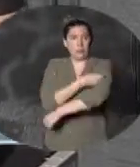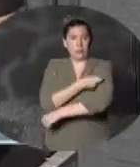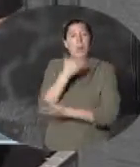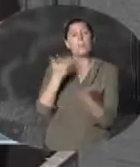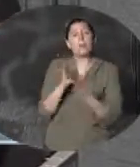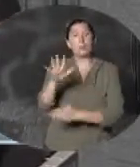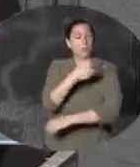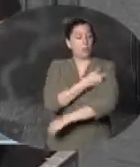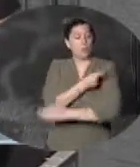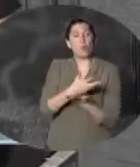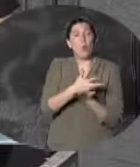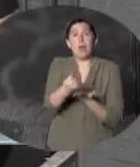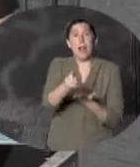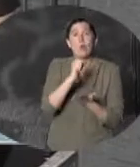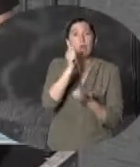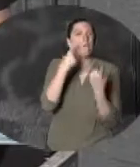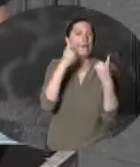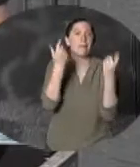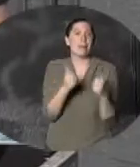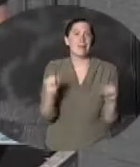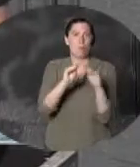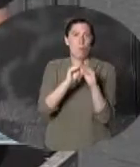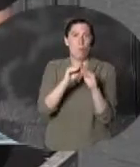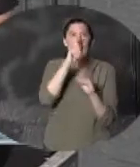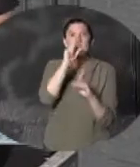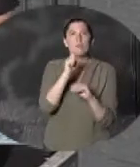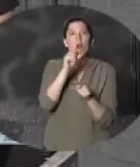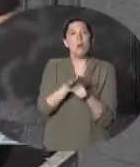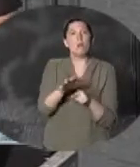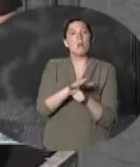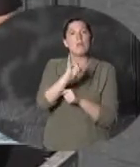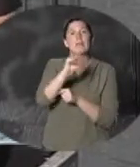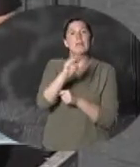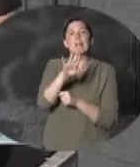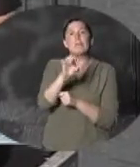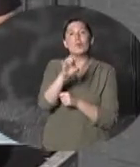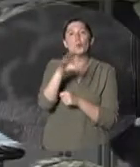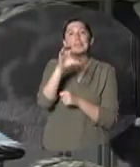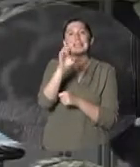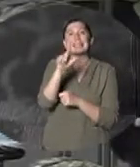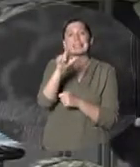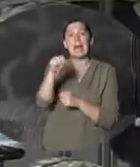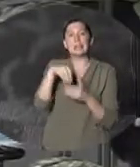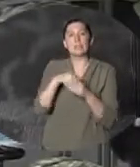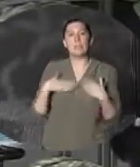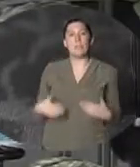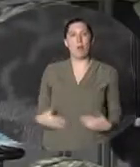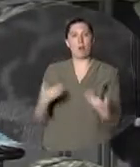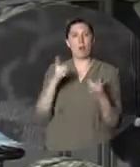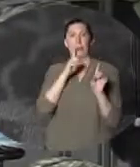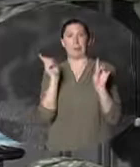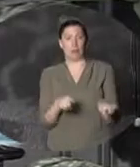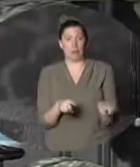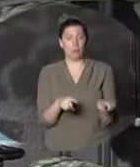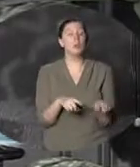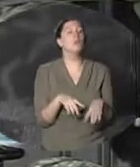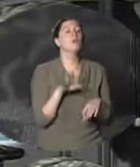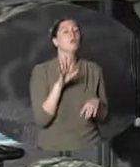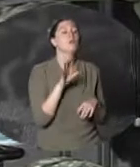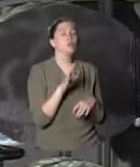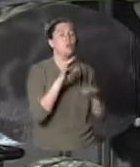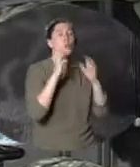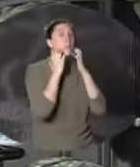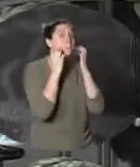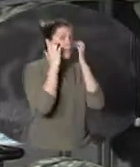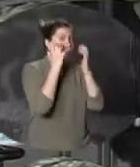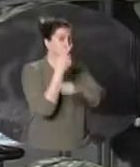or no longer is effective because they don't have enough immune cells to respond. And the measles